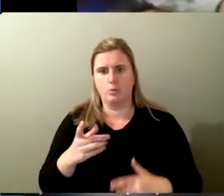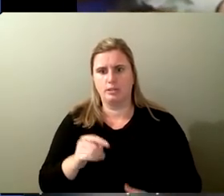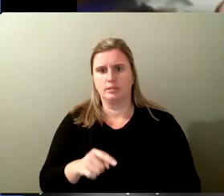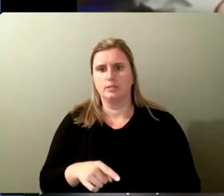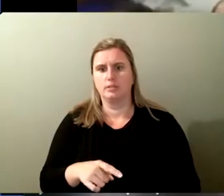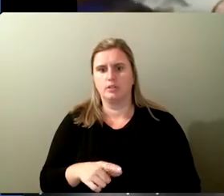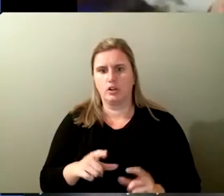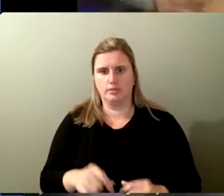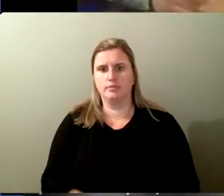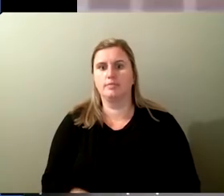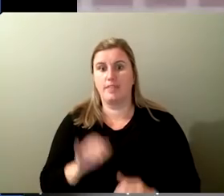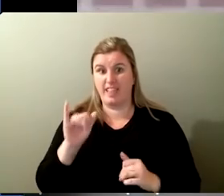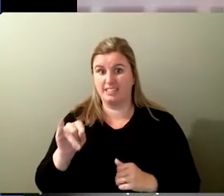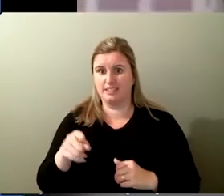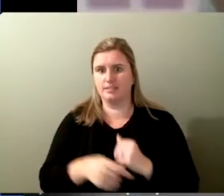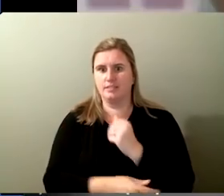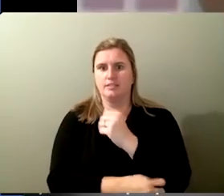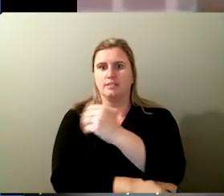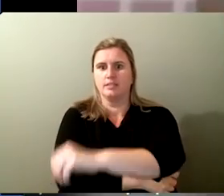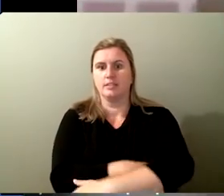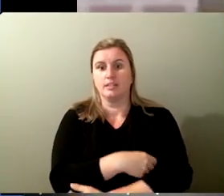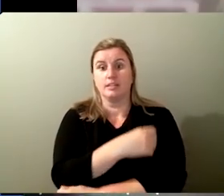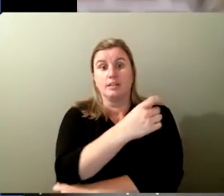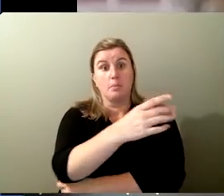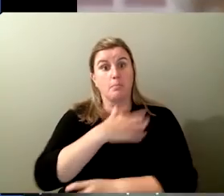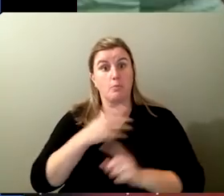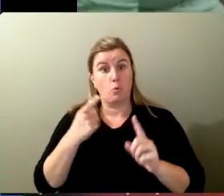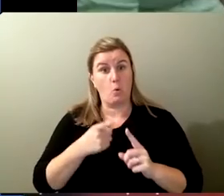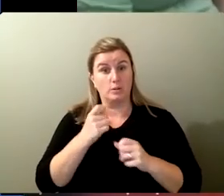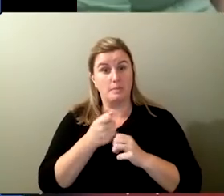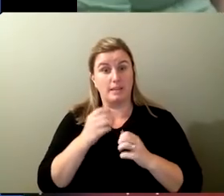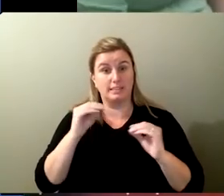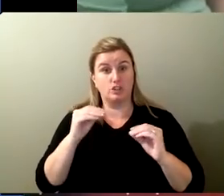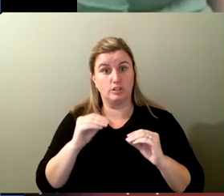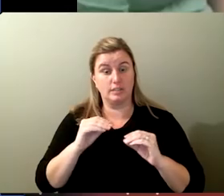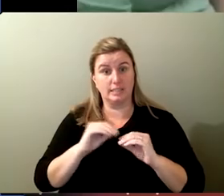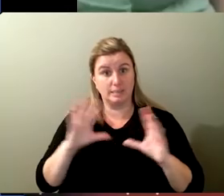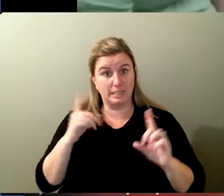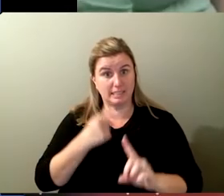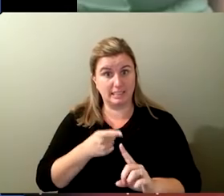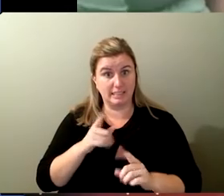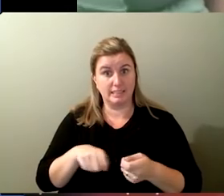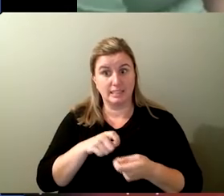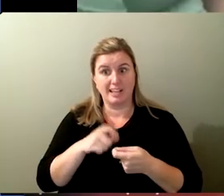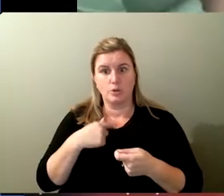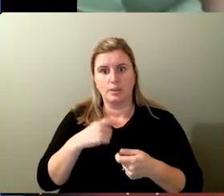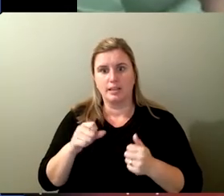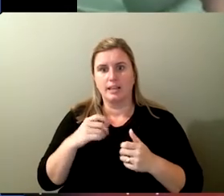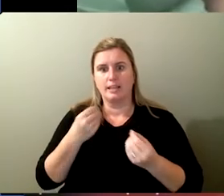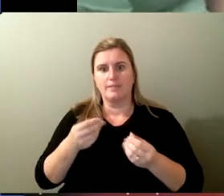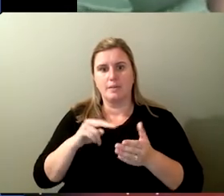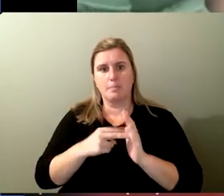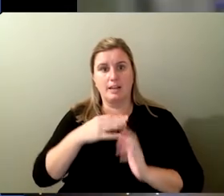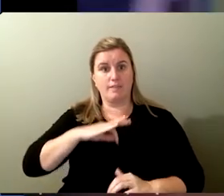That's it. Our goal is to make teaching explicit, exact, so that we can give meaningful feedback